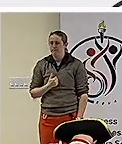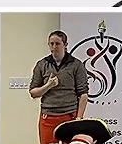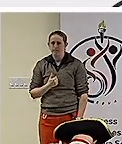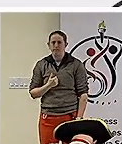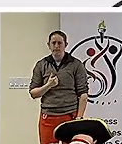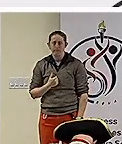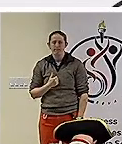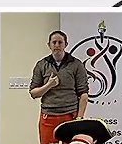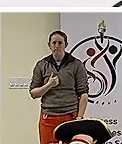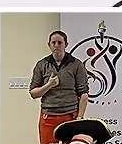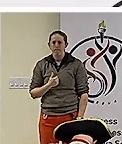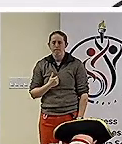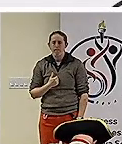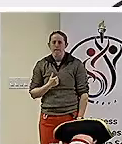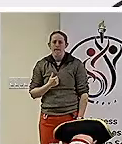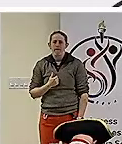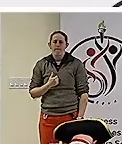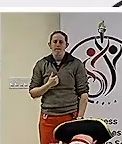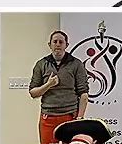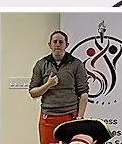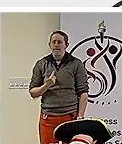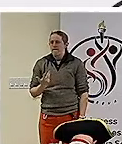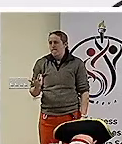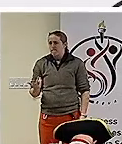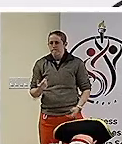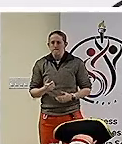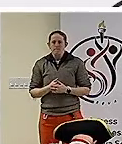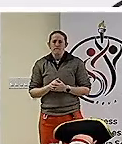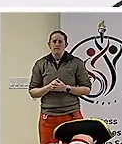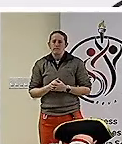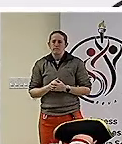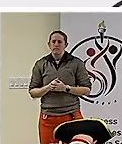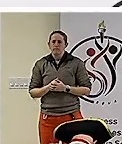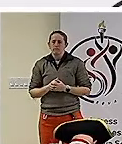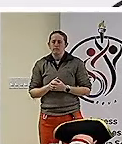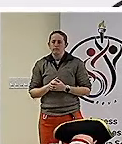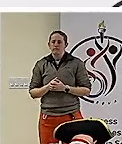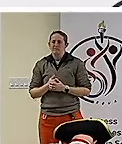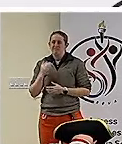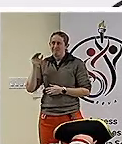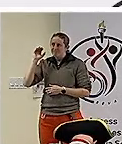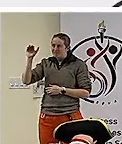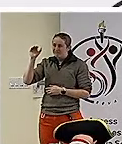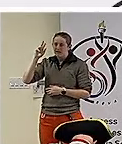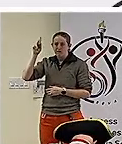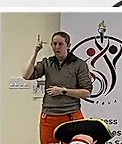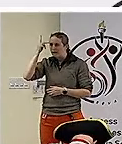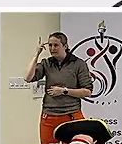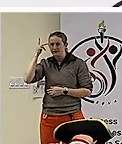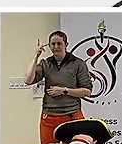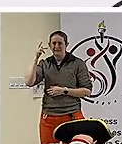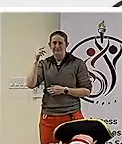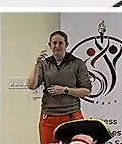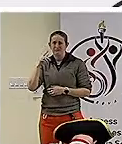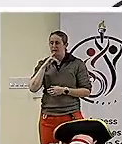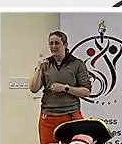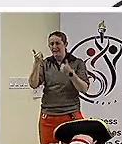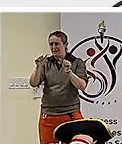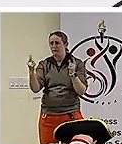just, you know, if you know, just reach out to your politicians, to anyone, you know.